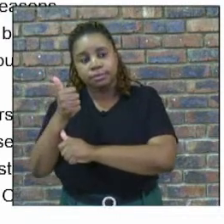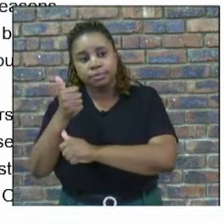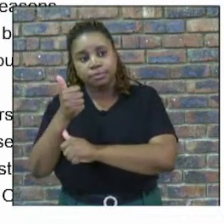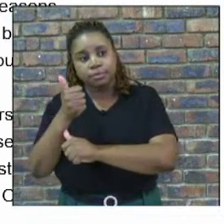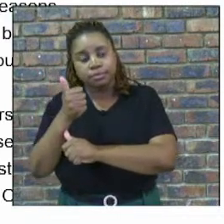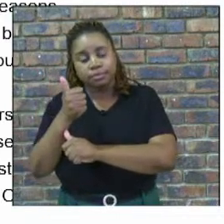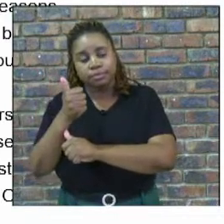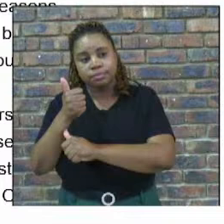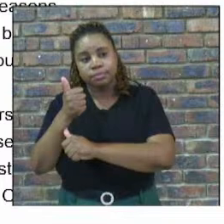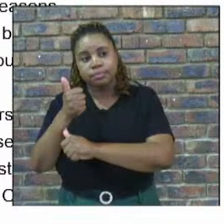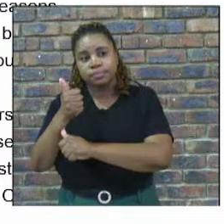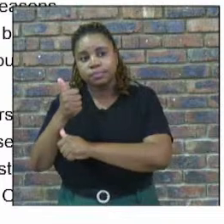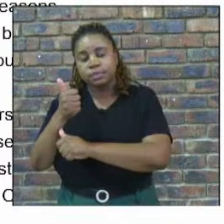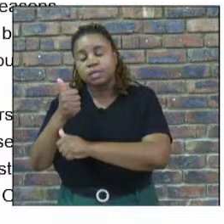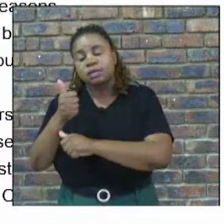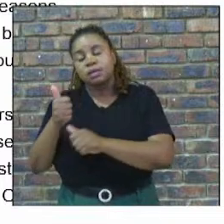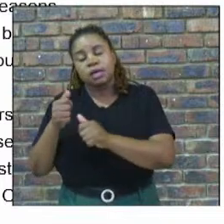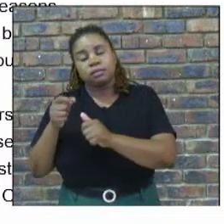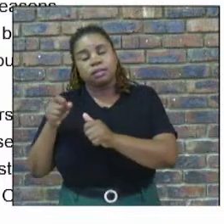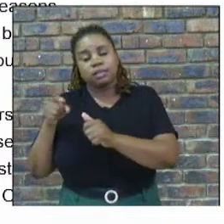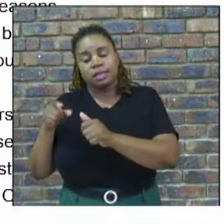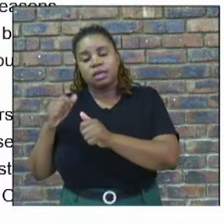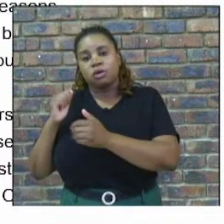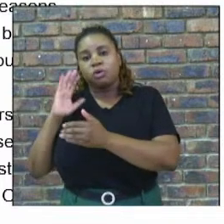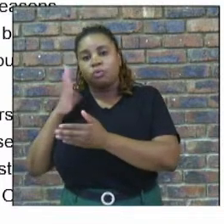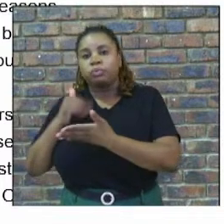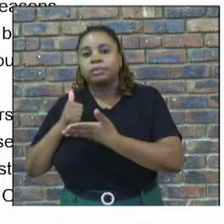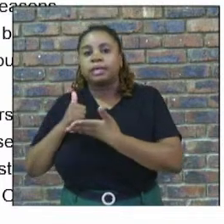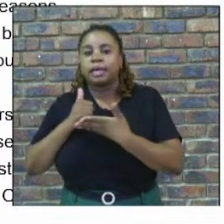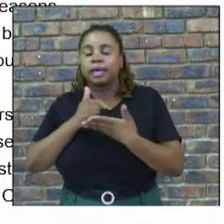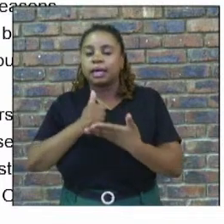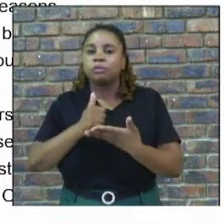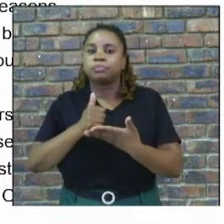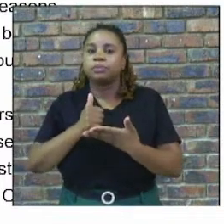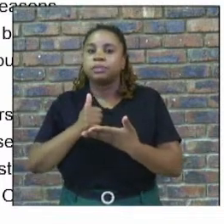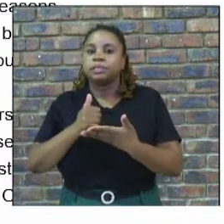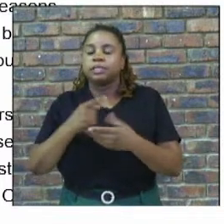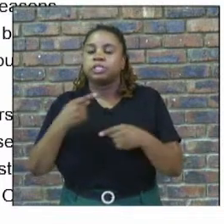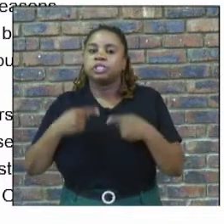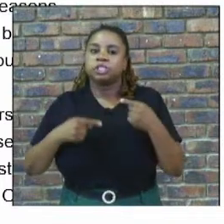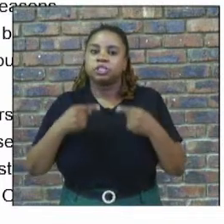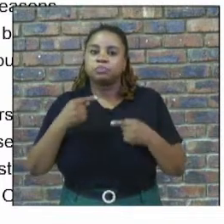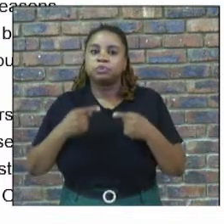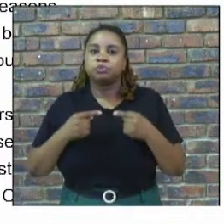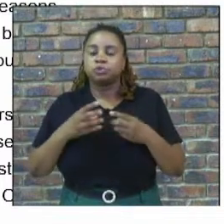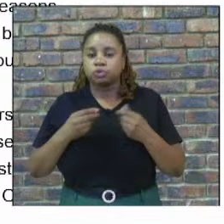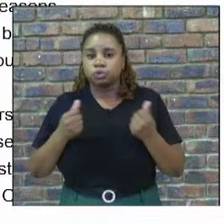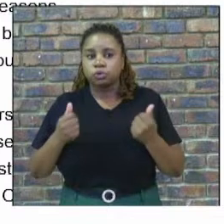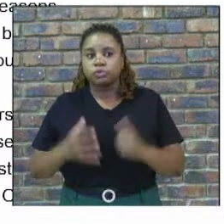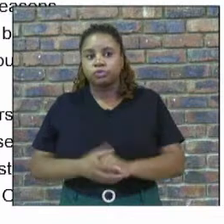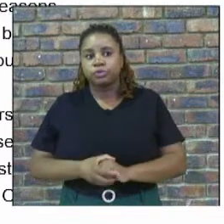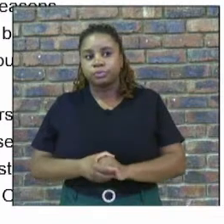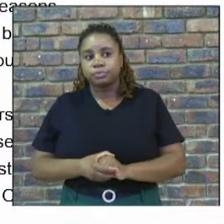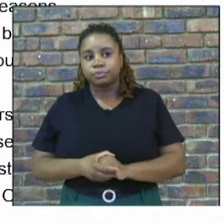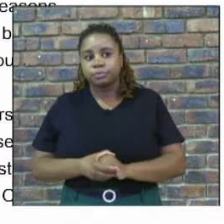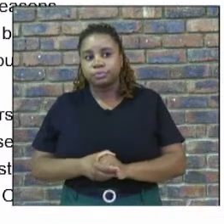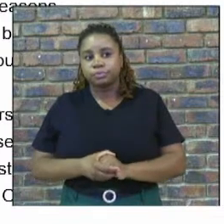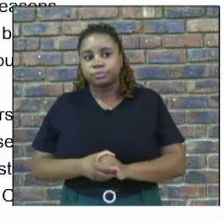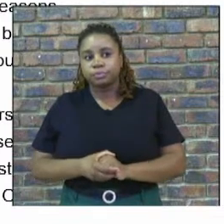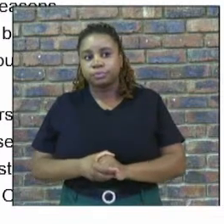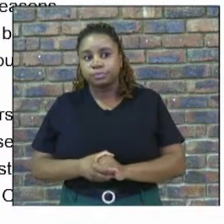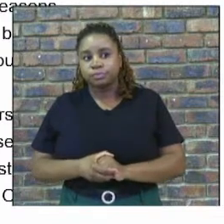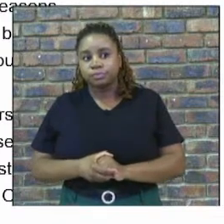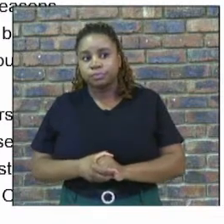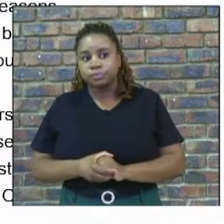of assisting in resolution of the disputes. This would be an independent body, because even where